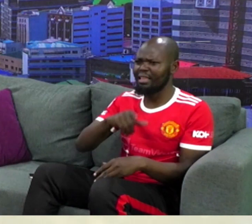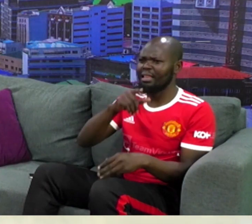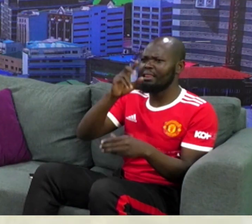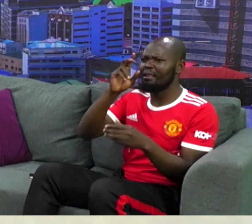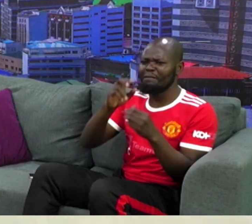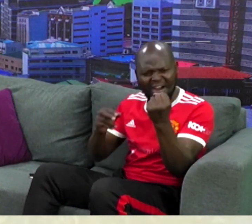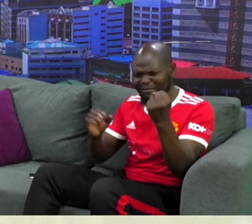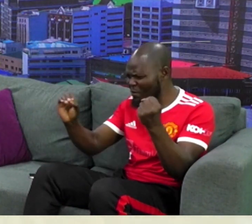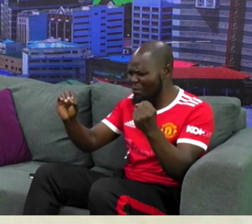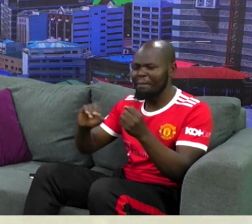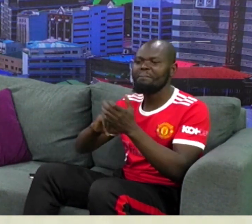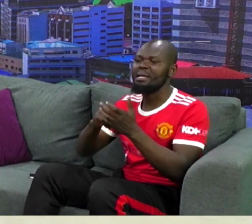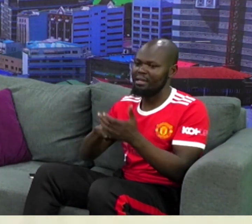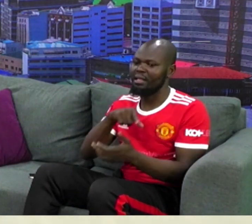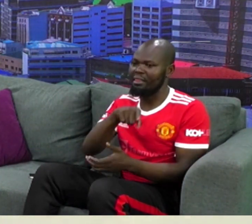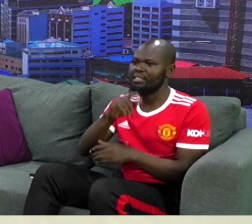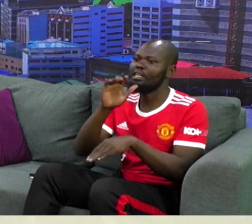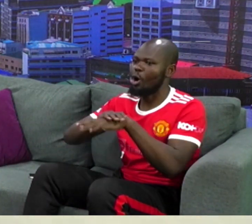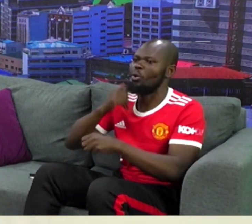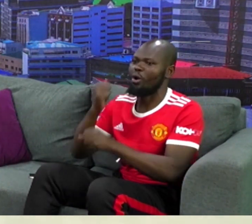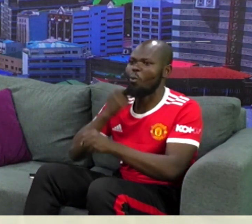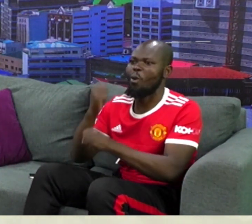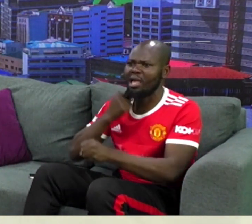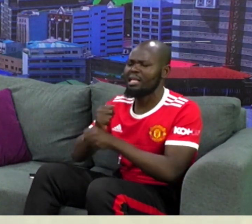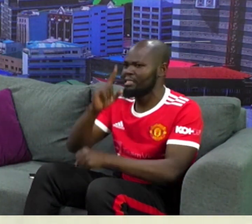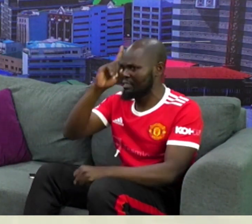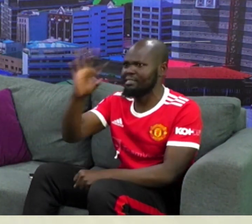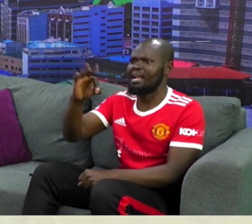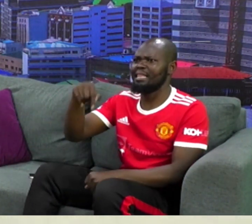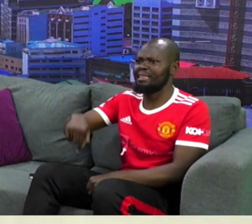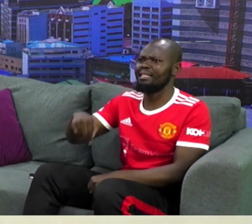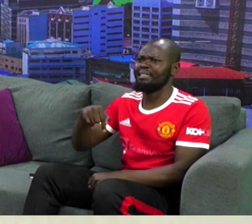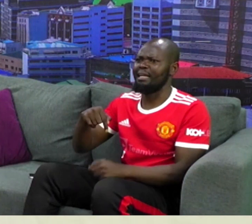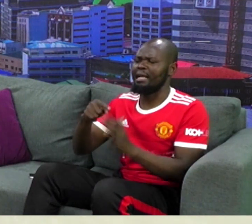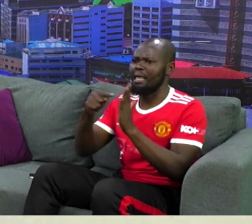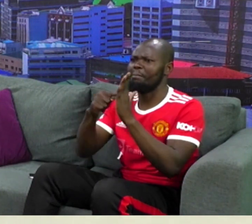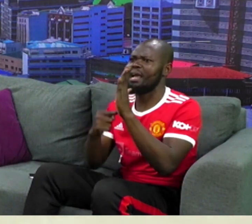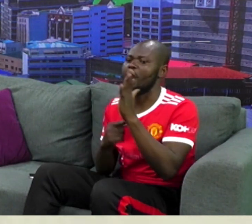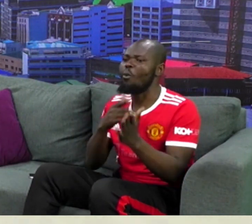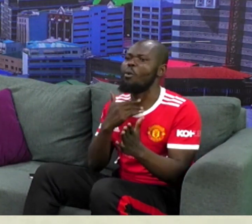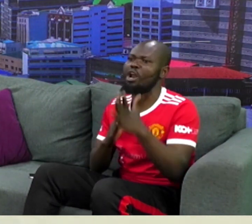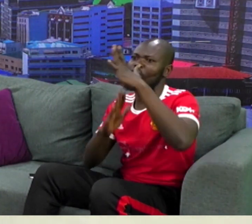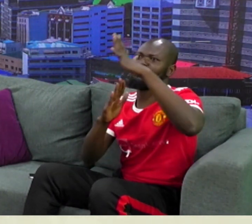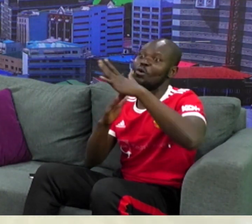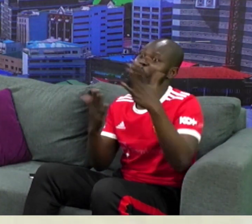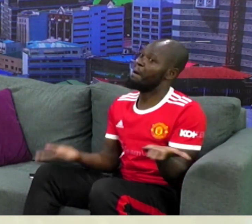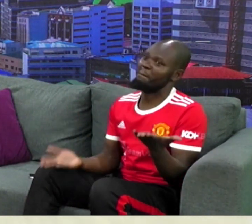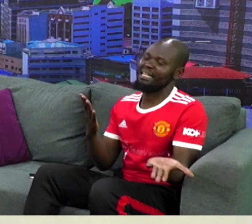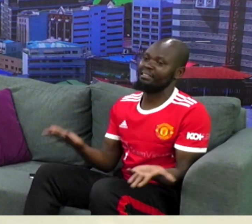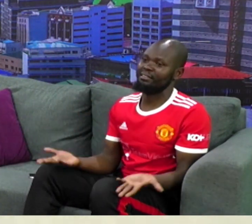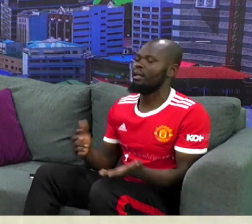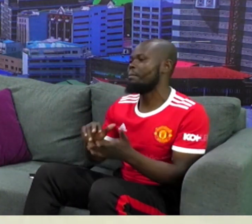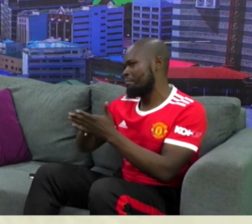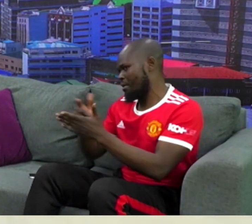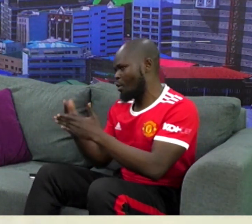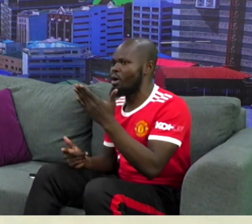wondering, 5-0 kwani walikuwa wanalala kwa game? I think they really need to really wake up and right, really be very serious, so that they